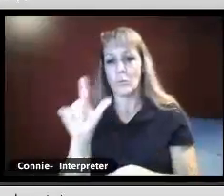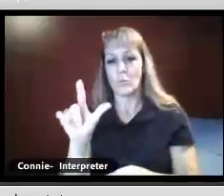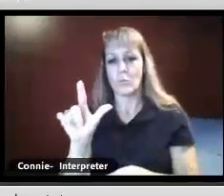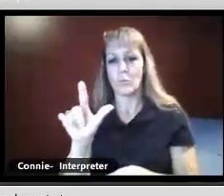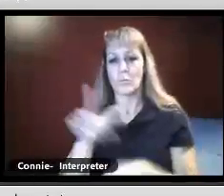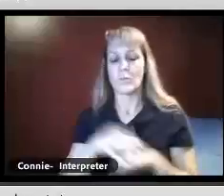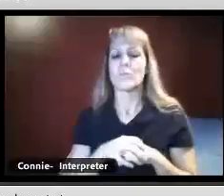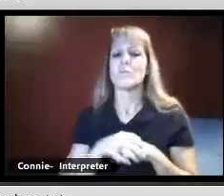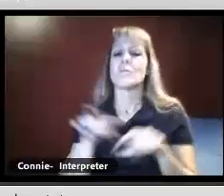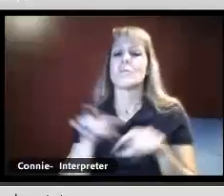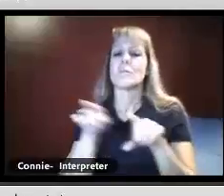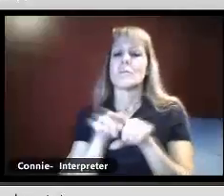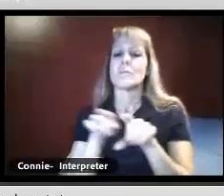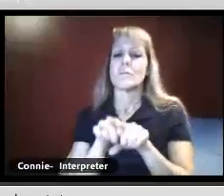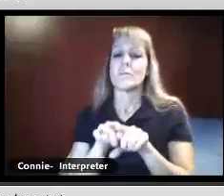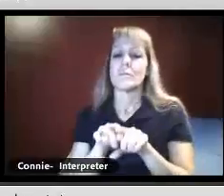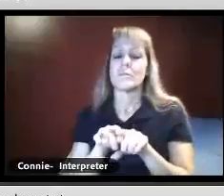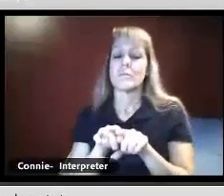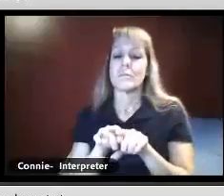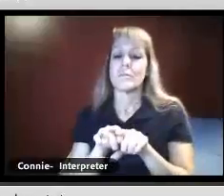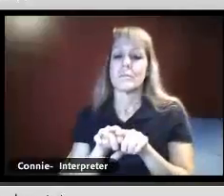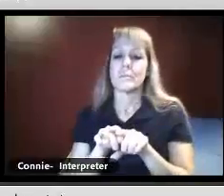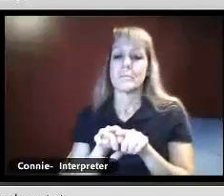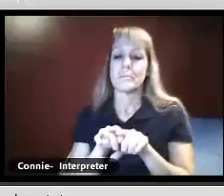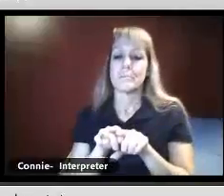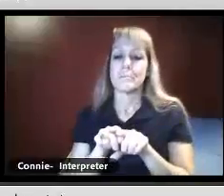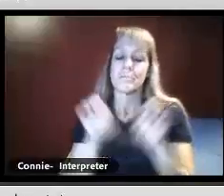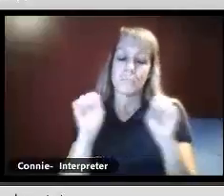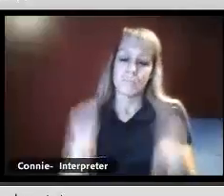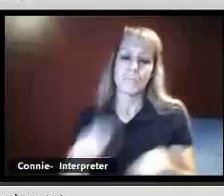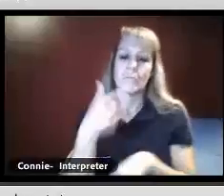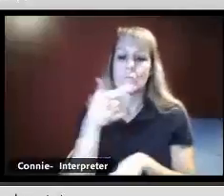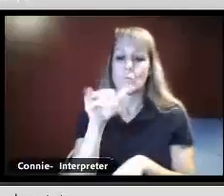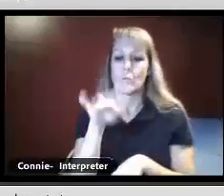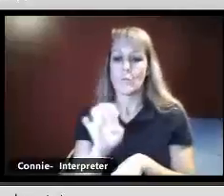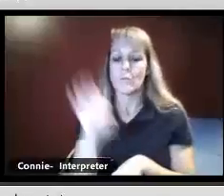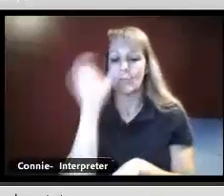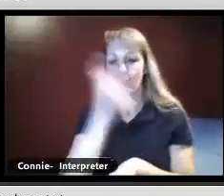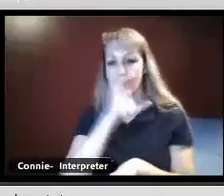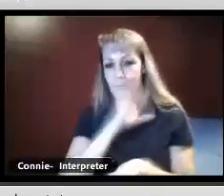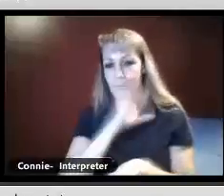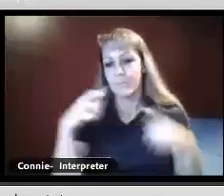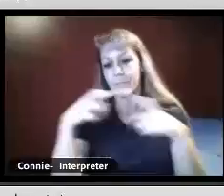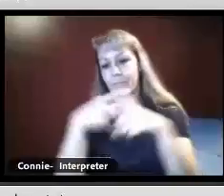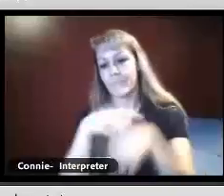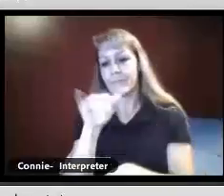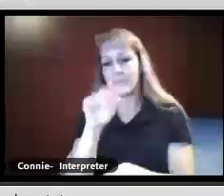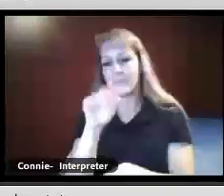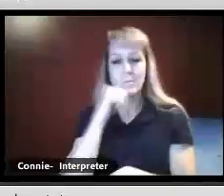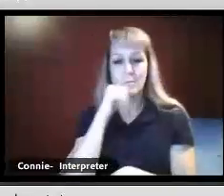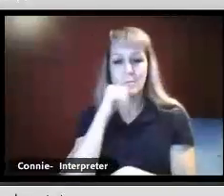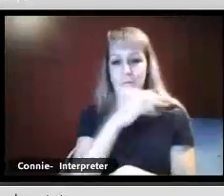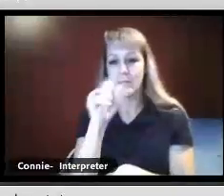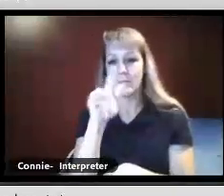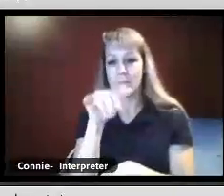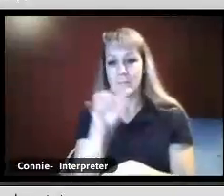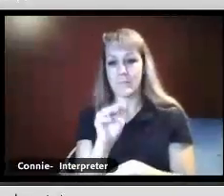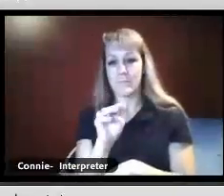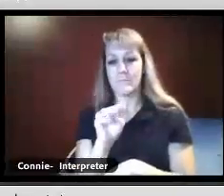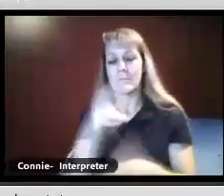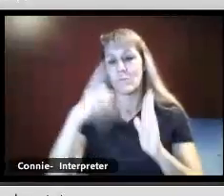could also merely do a Google search for "complex data on girls in STEM" as a title, and